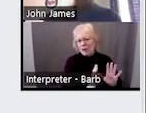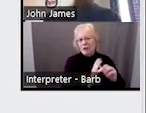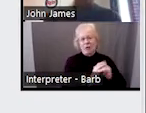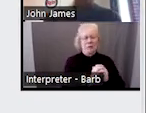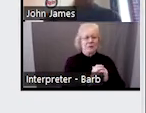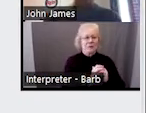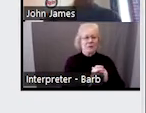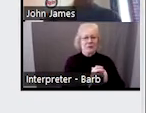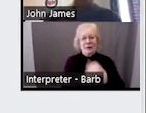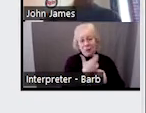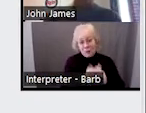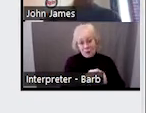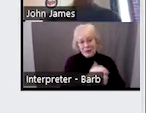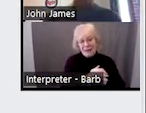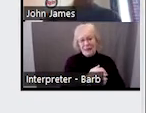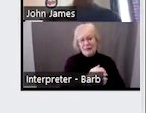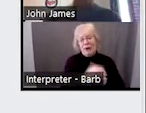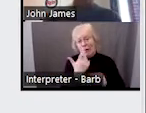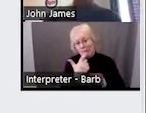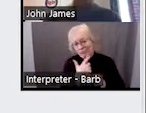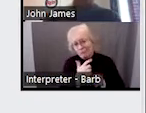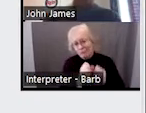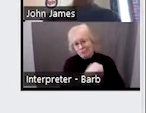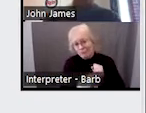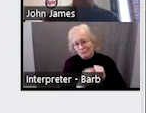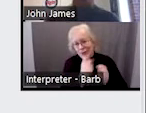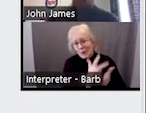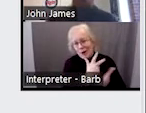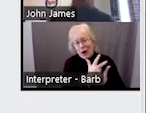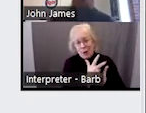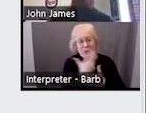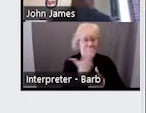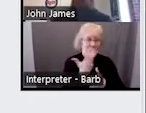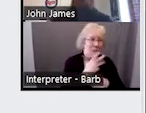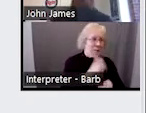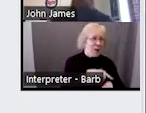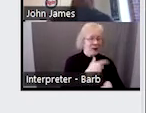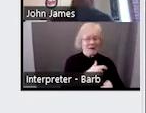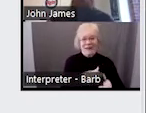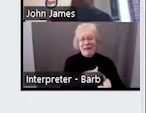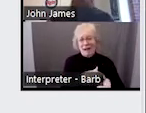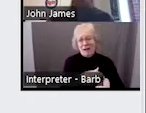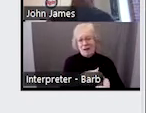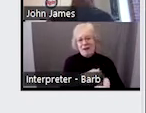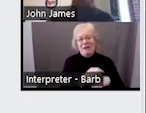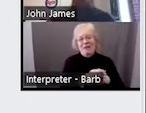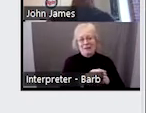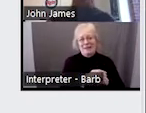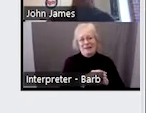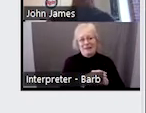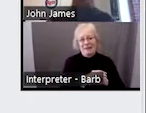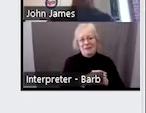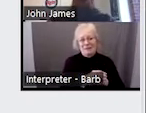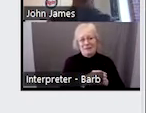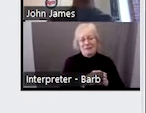interested, even though it was a long 3 hours, which is a very long time. So I was like,